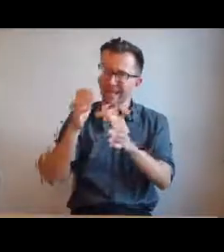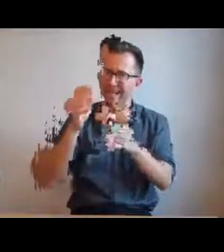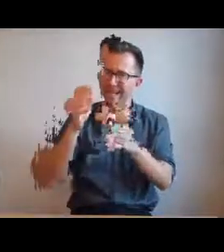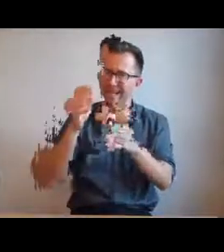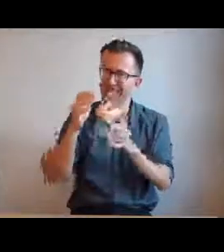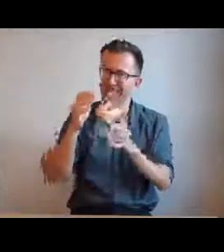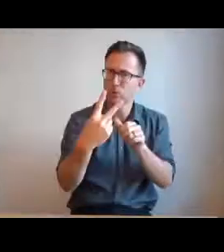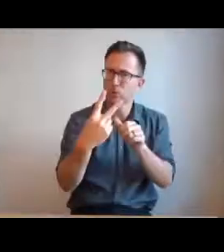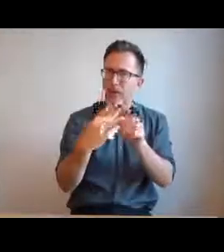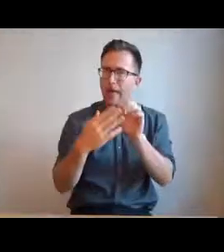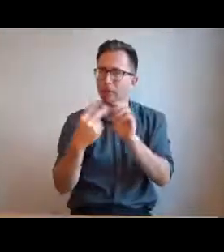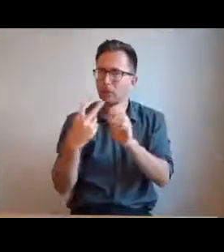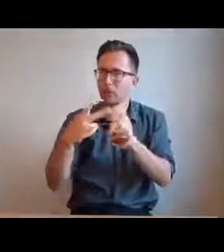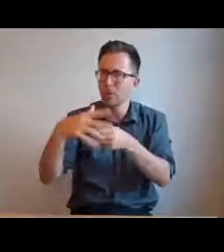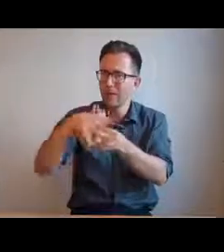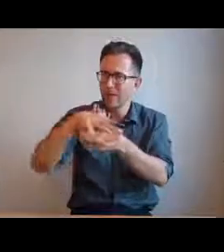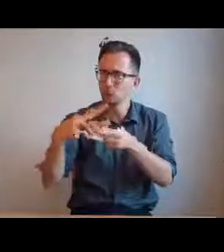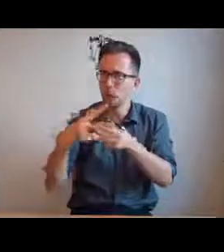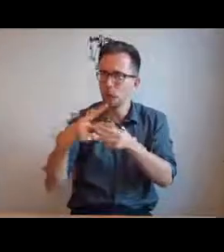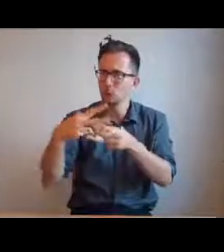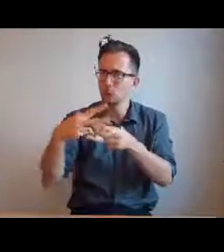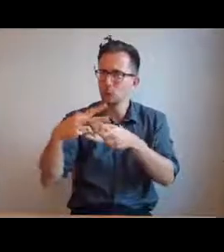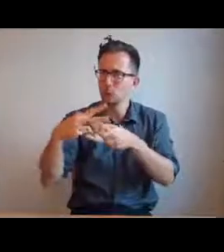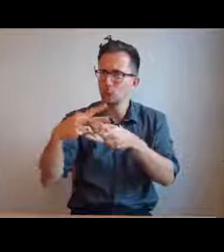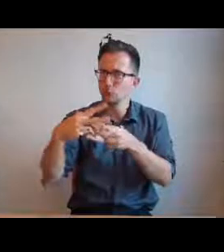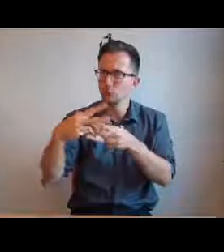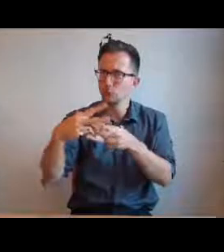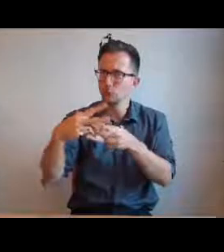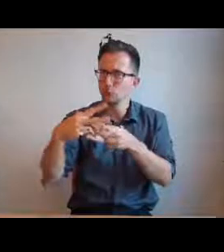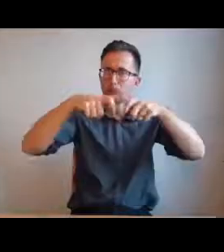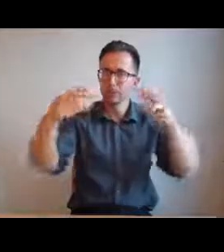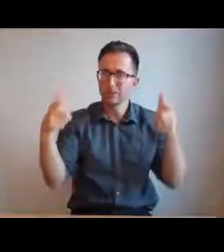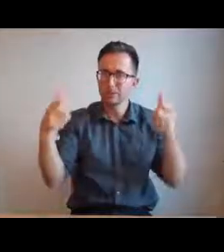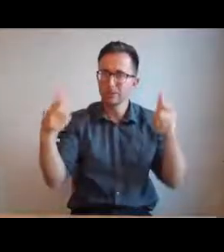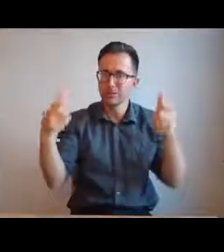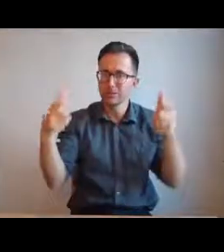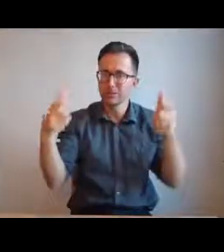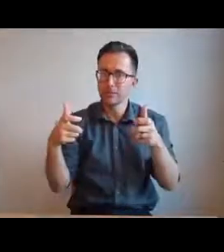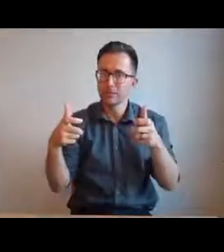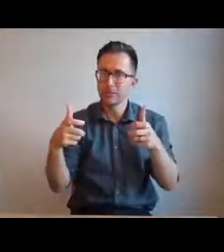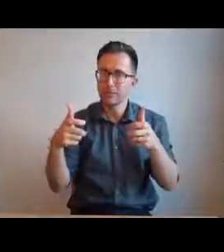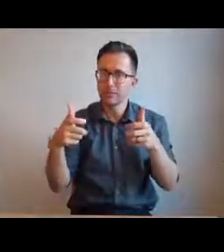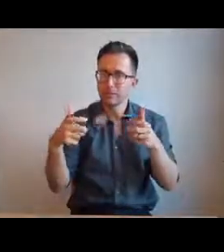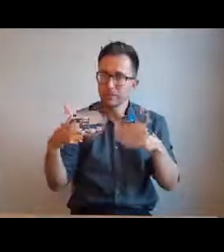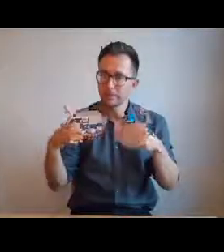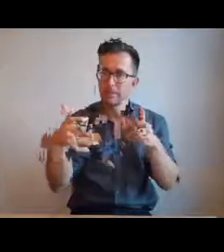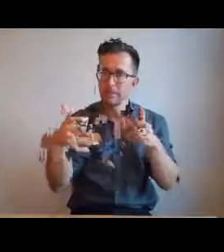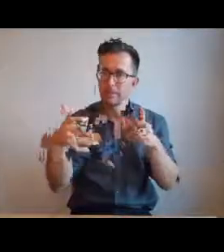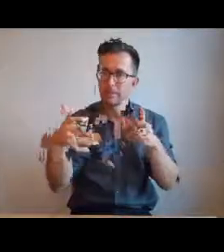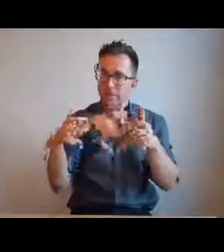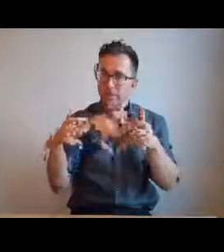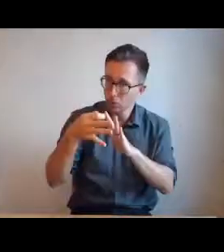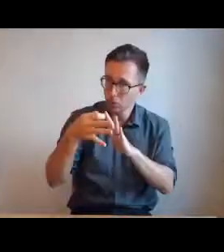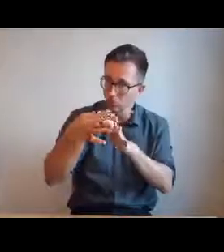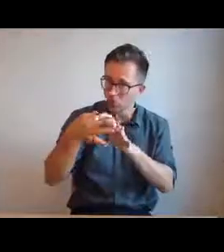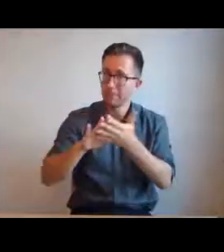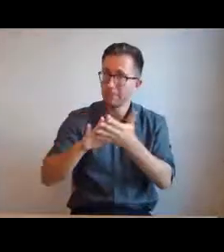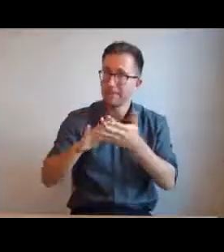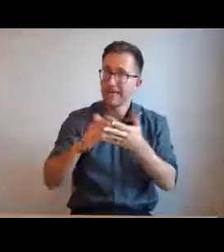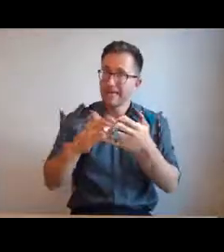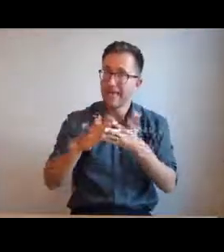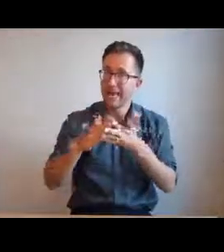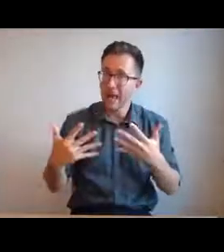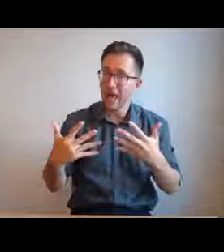With regards to green bridges, we've improved our landscaping proposals, resulting in better opportunity for